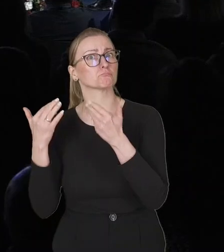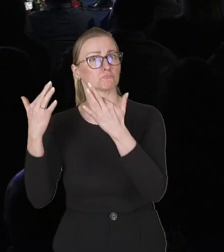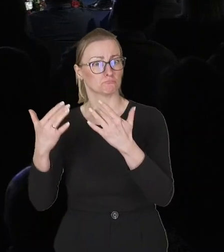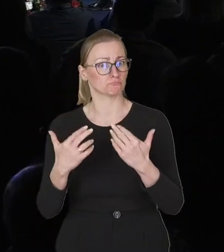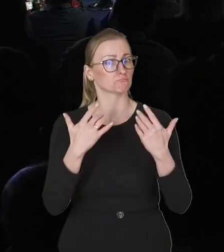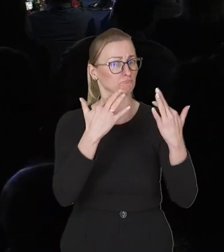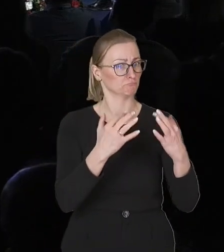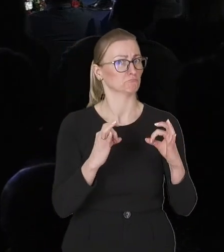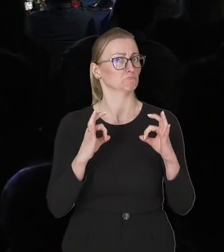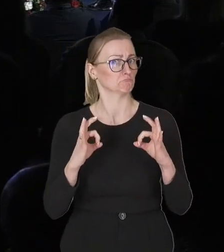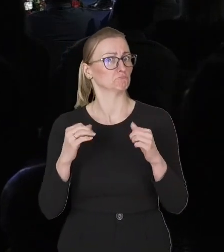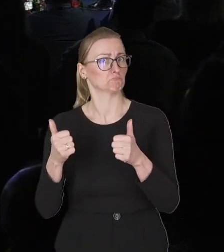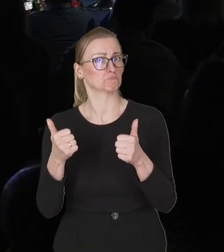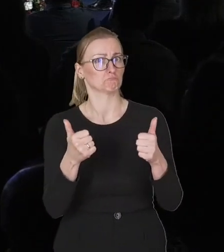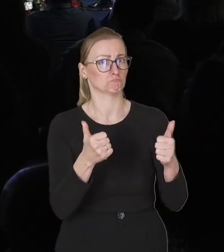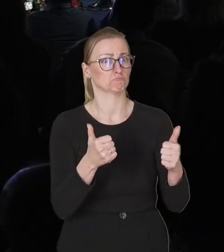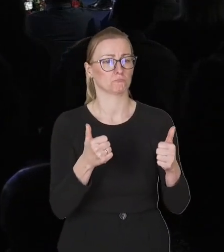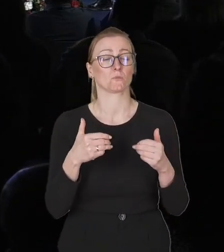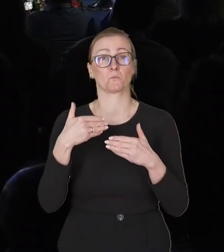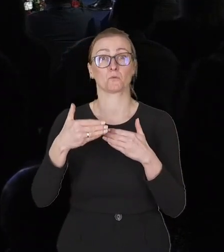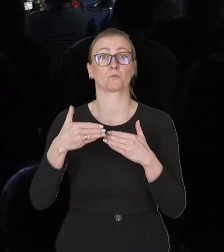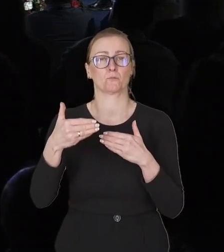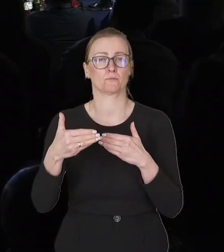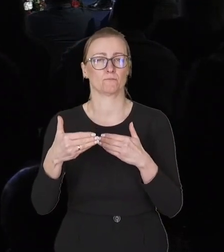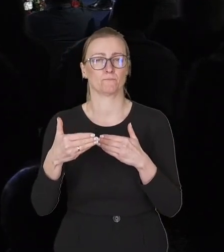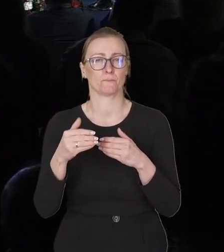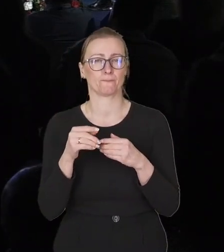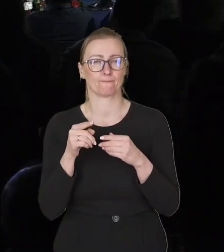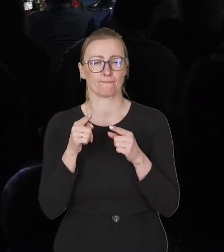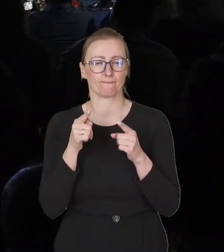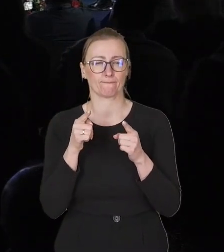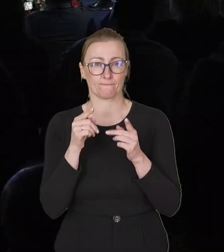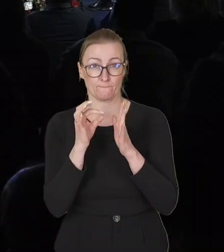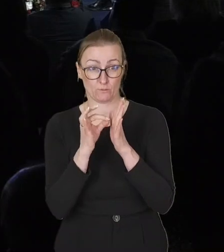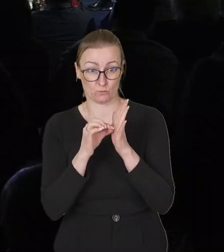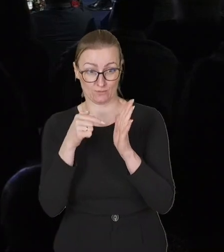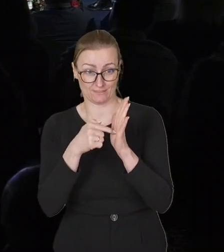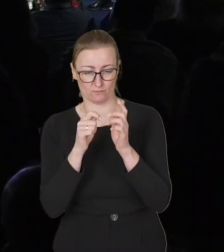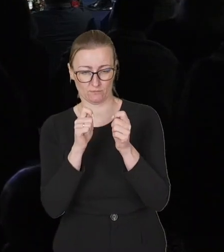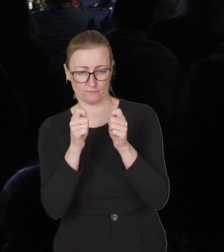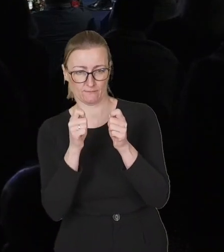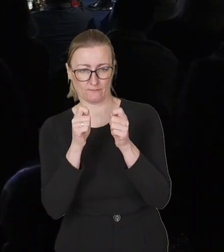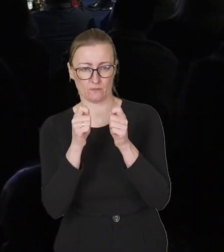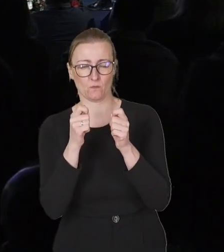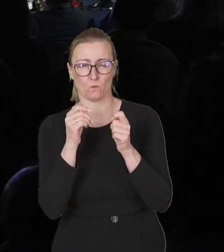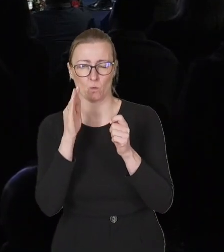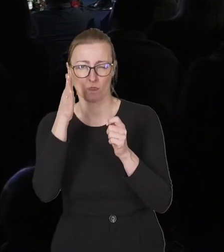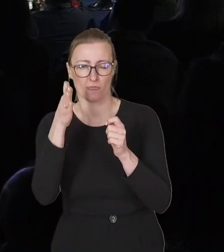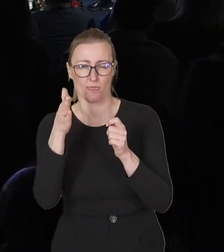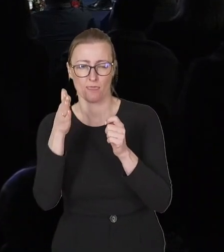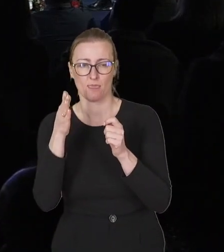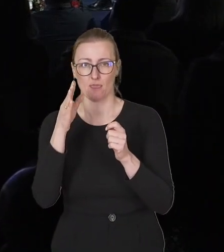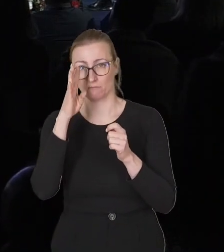cohesion policy in terms of innovation, enterprise support, digitalization, and all this